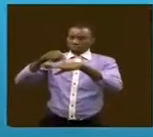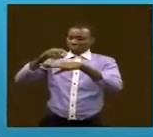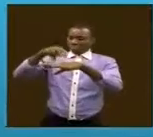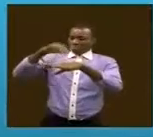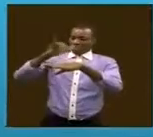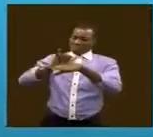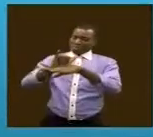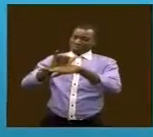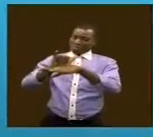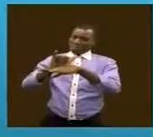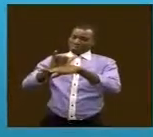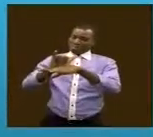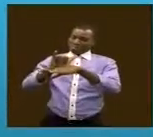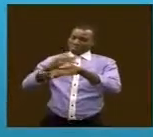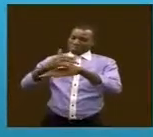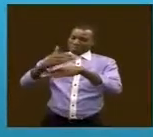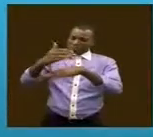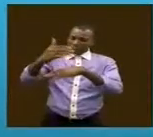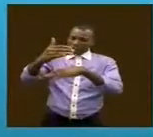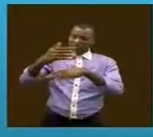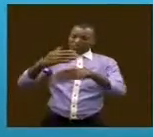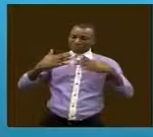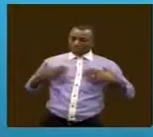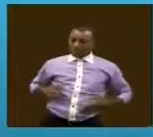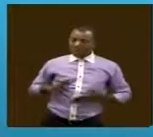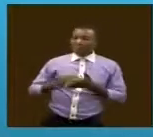starts its journey from there.